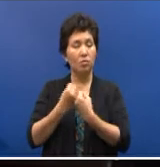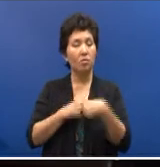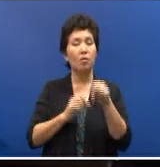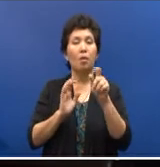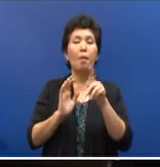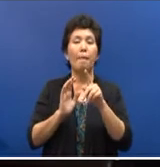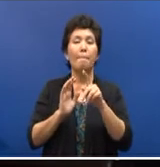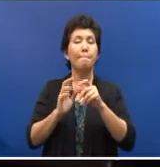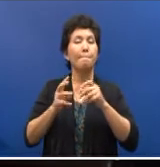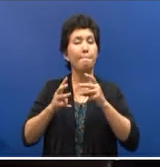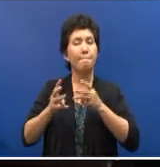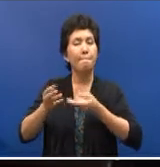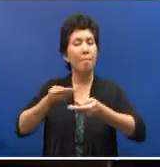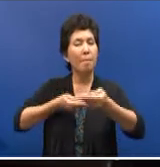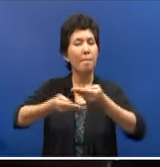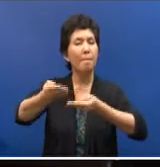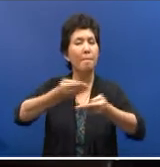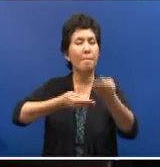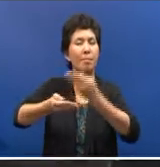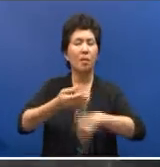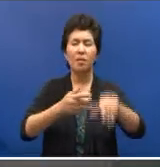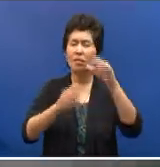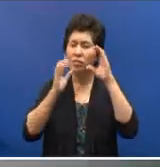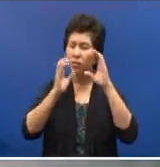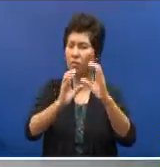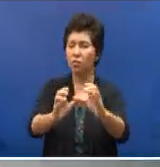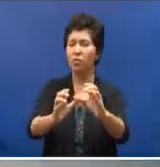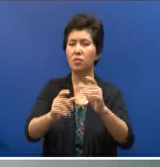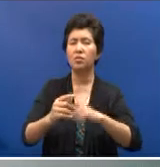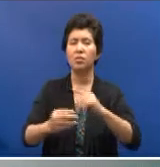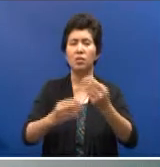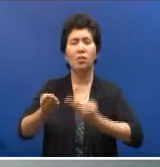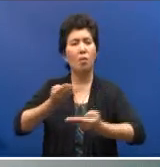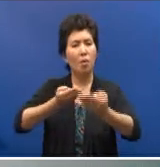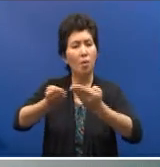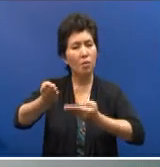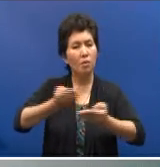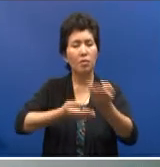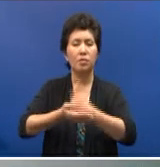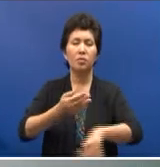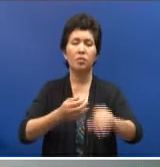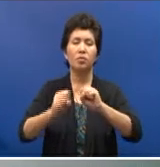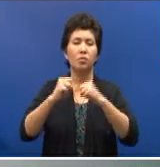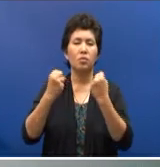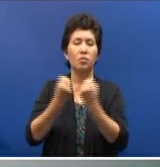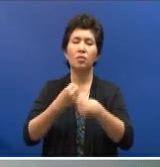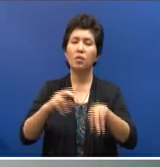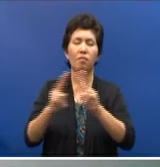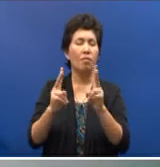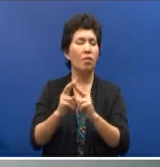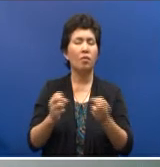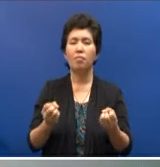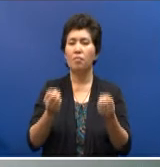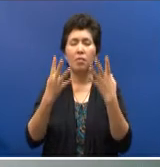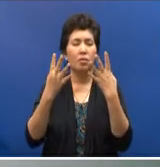mobility. Okay, it is really concerns about the social mobility, whereby social mobility is very much